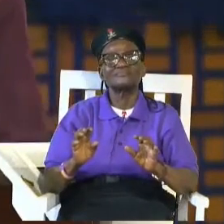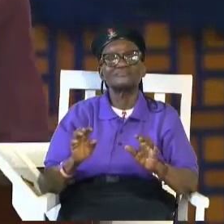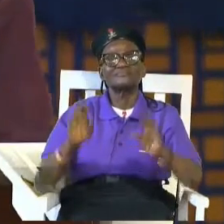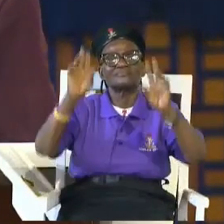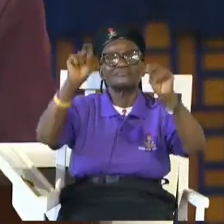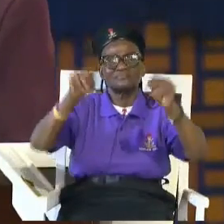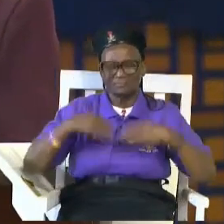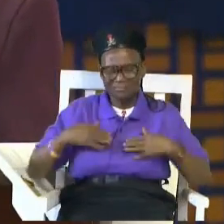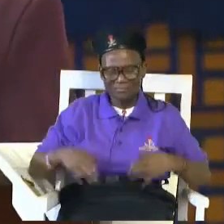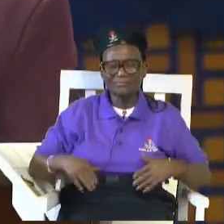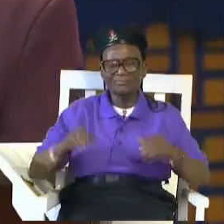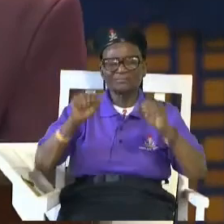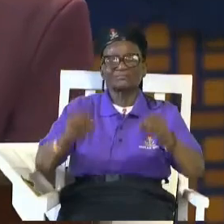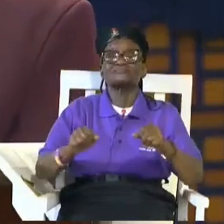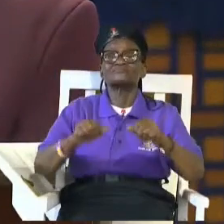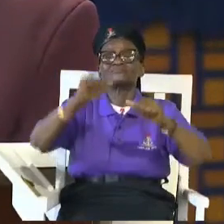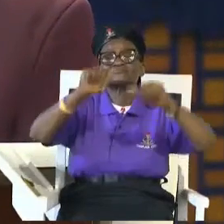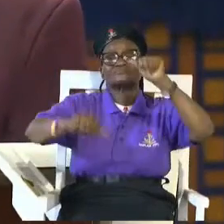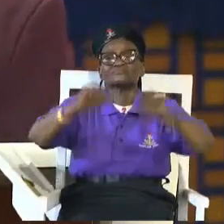nobody could doubt him anymore.